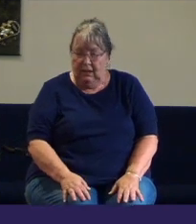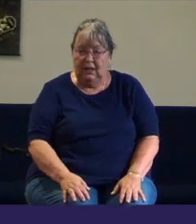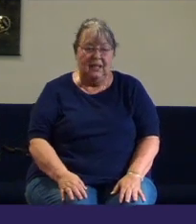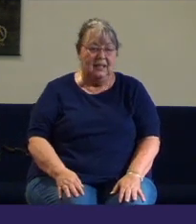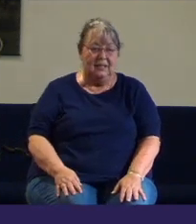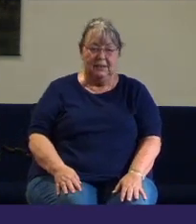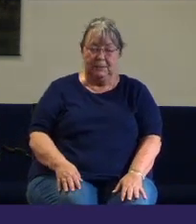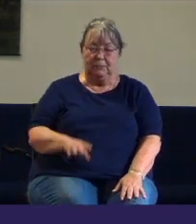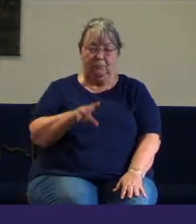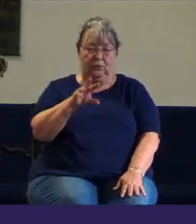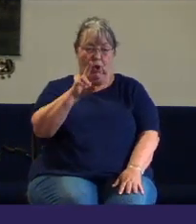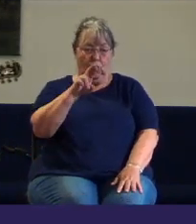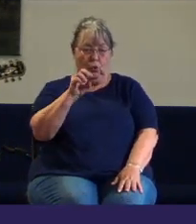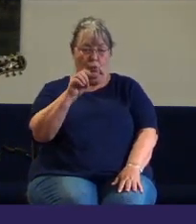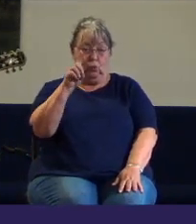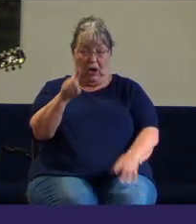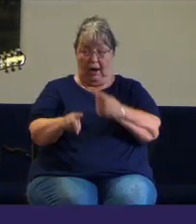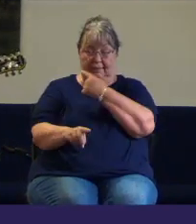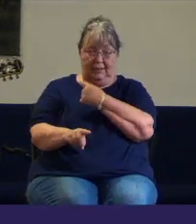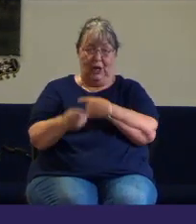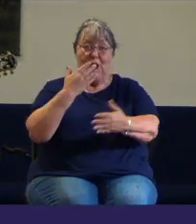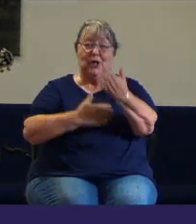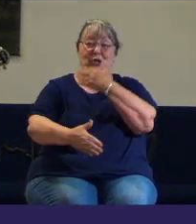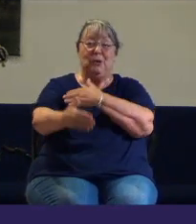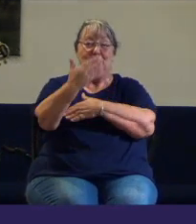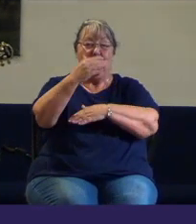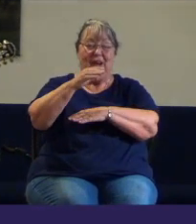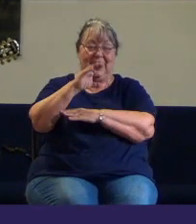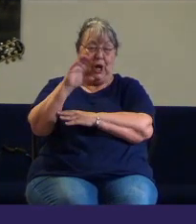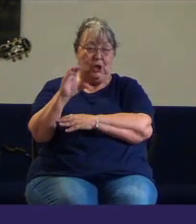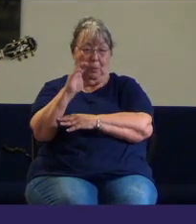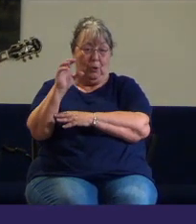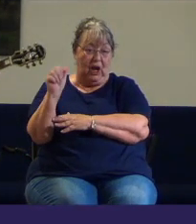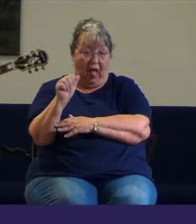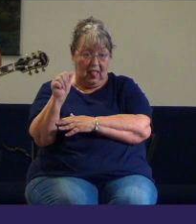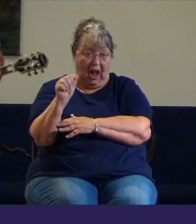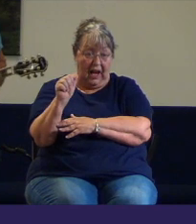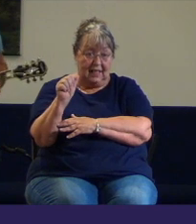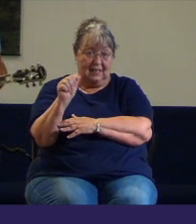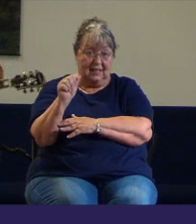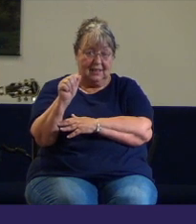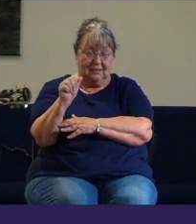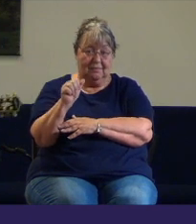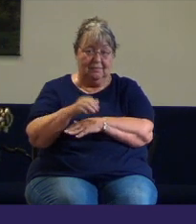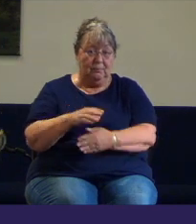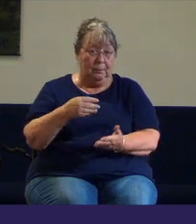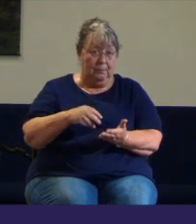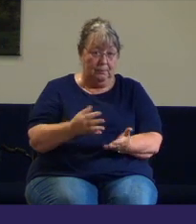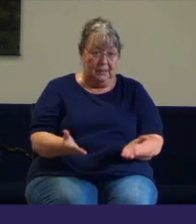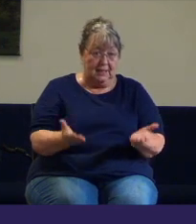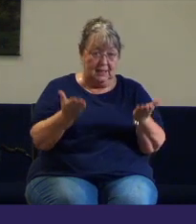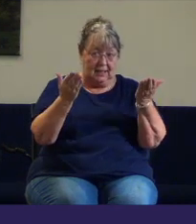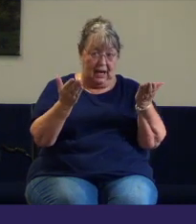Good morning, Community Alliance. It's good to be back. Please stand as we begin our worship service.